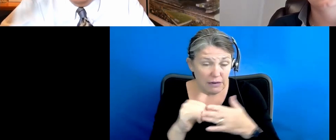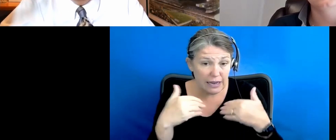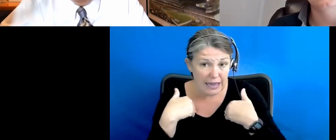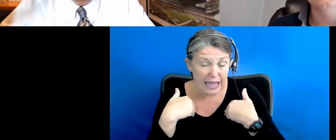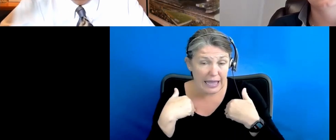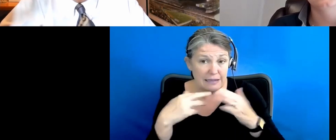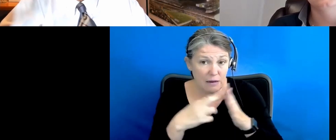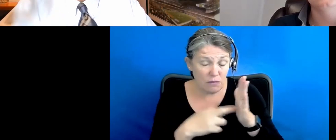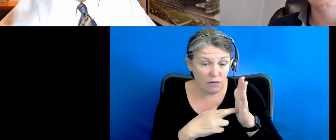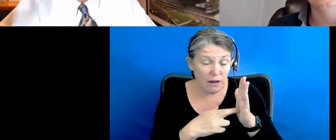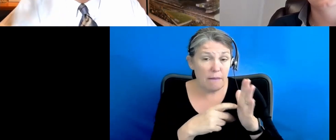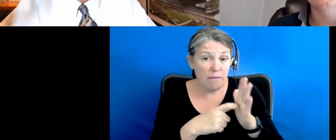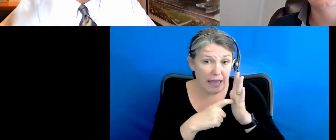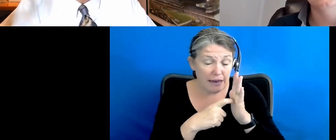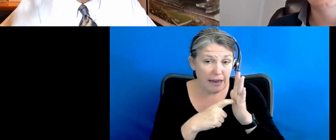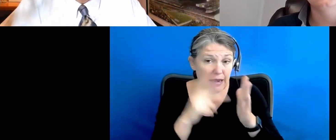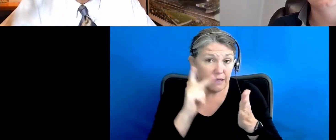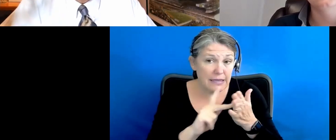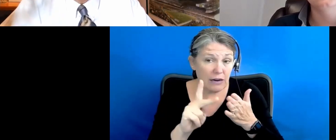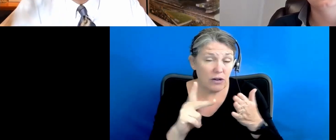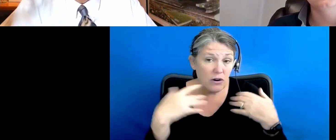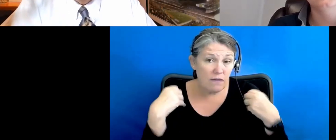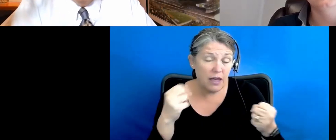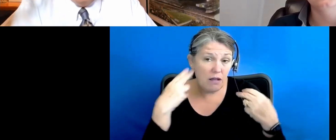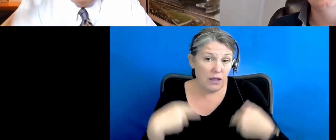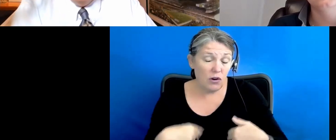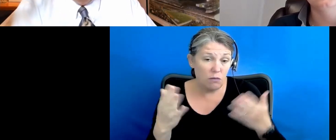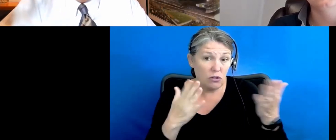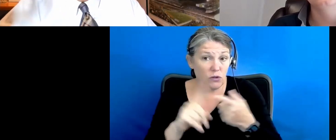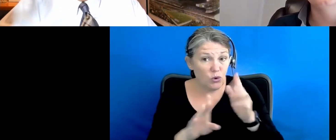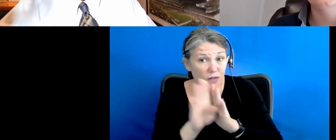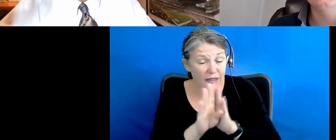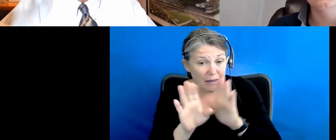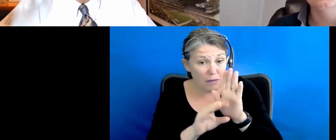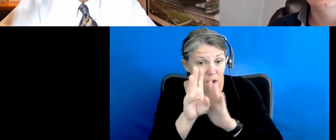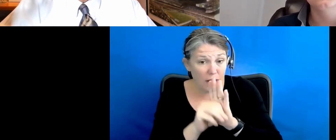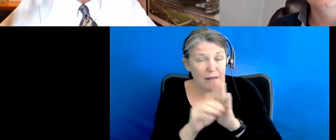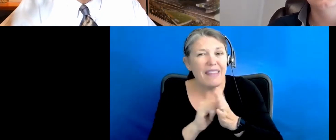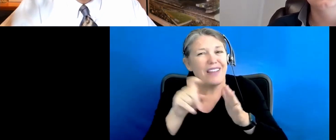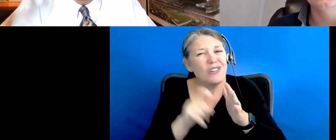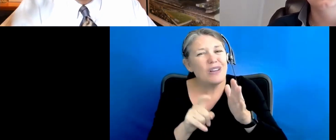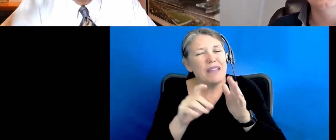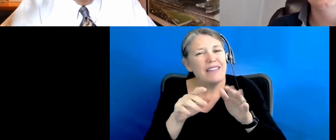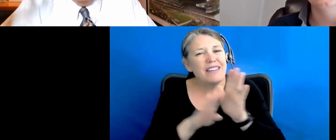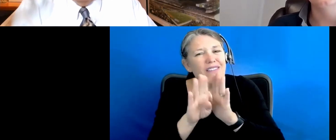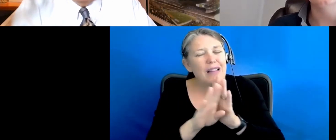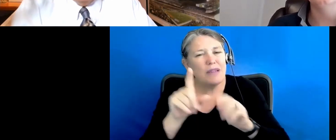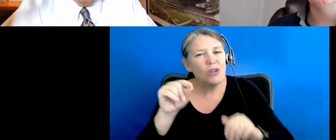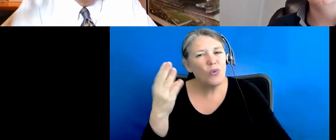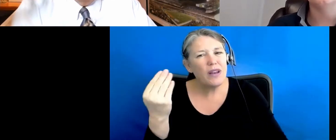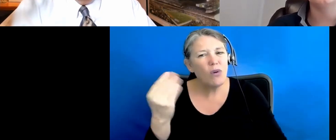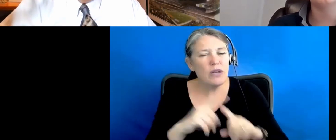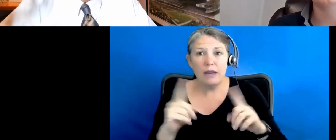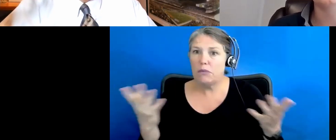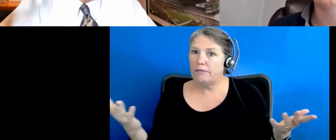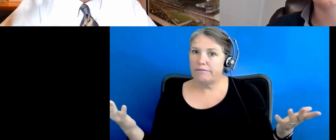provision mandating the Secretary of Health and Human Services to develop this curricula, and that should have been developed in 2014, but there was